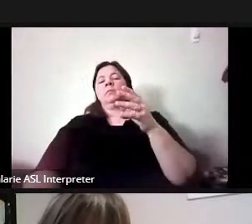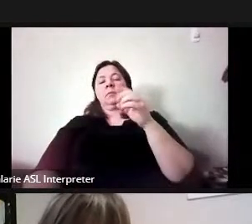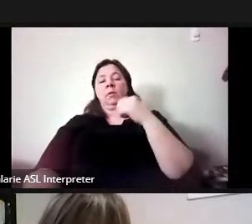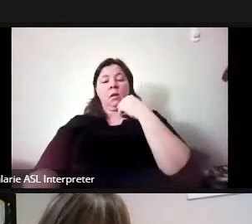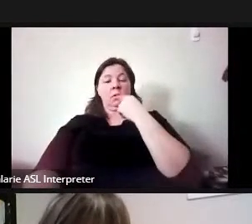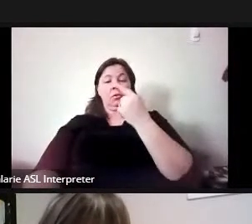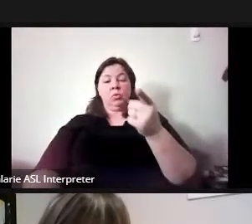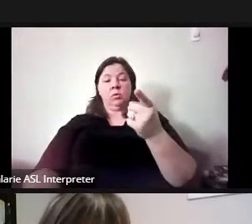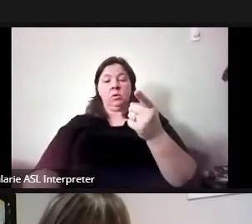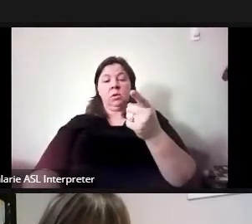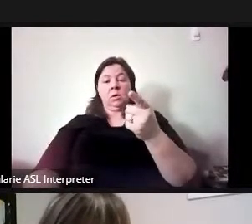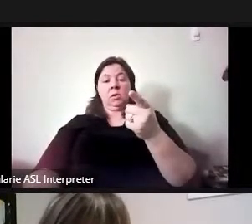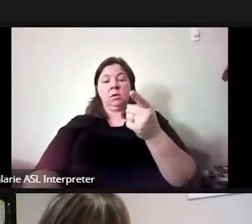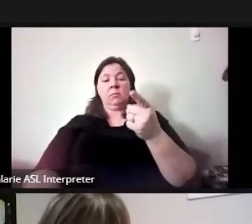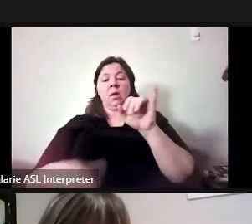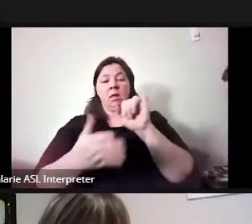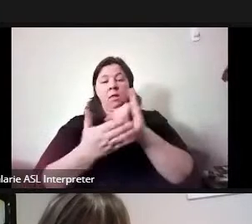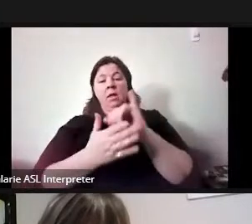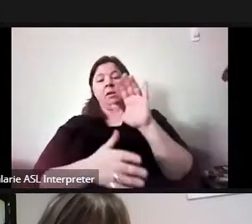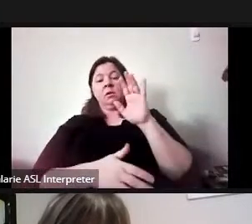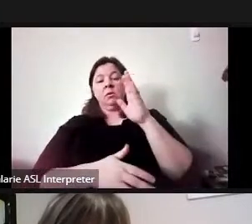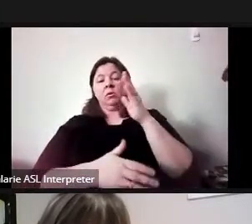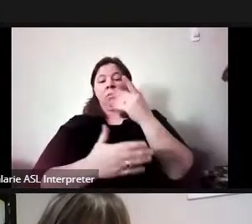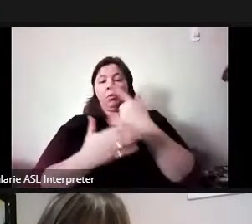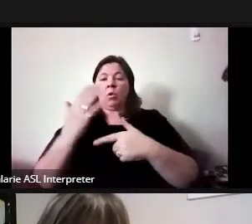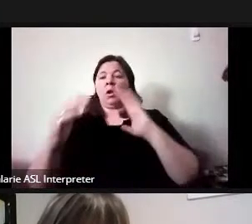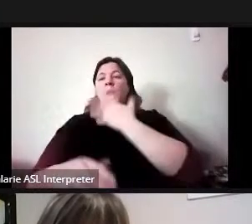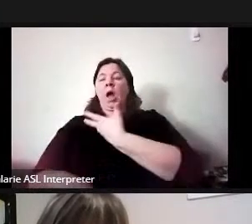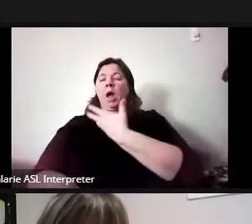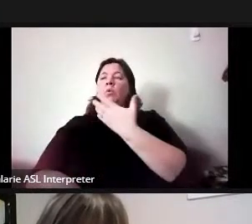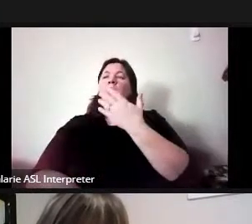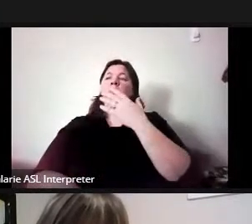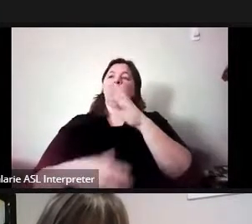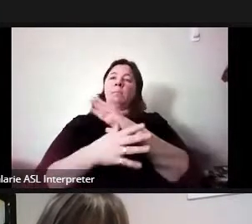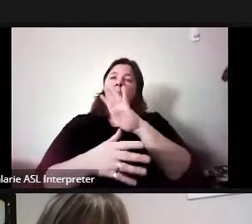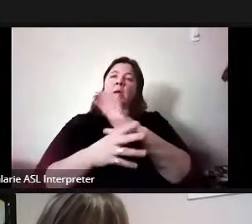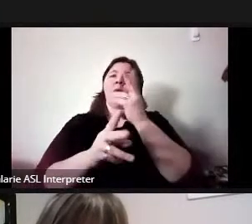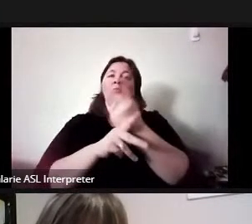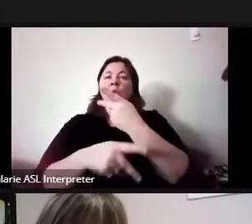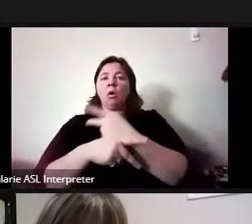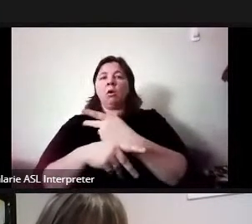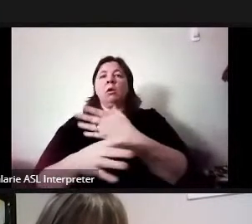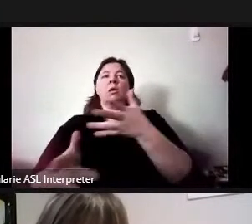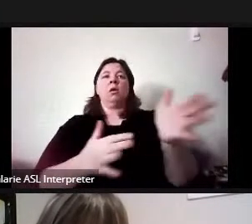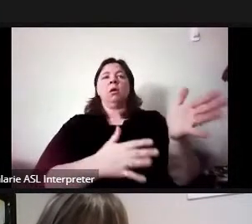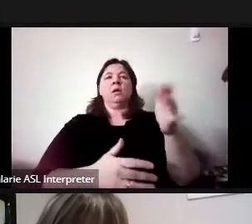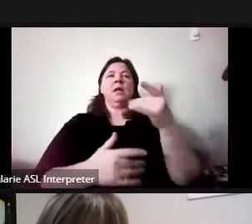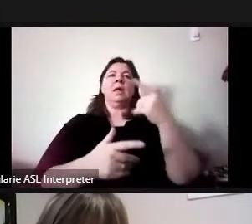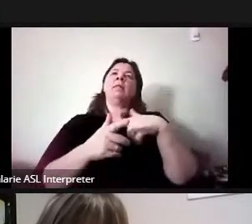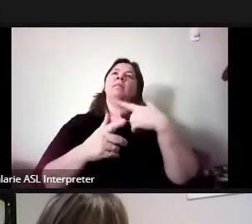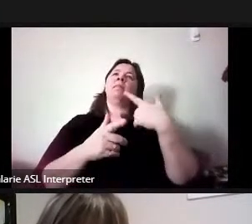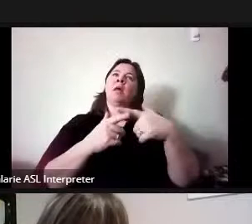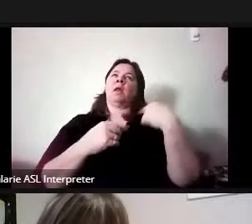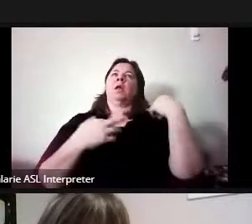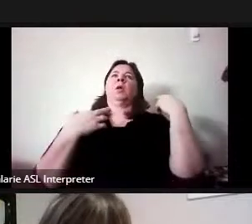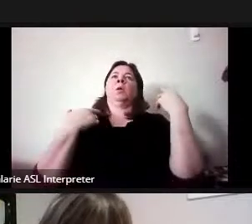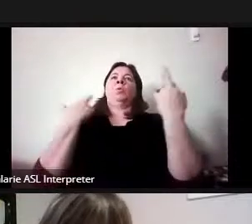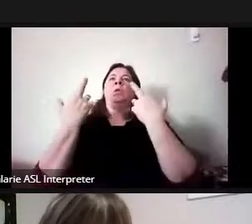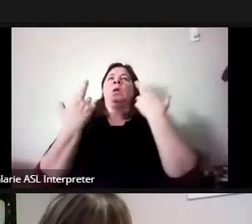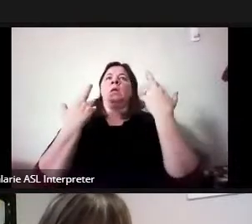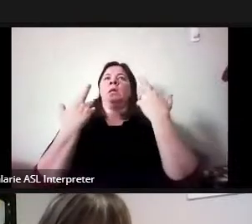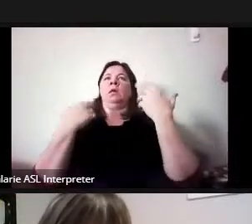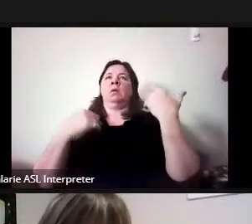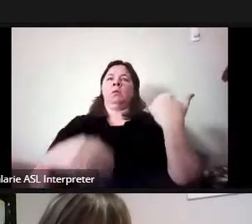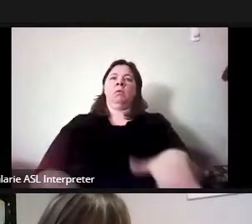him elaborately that this is our O domain product, this is this, like then he realized that, oh